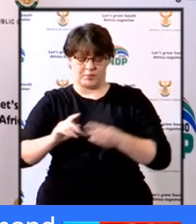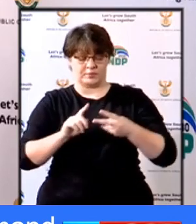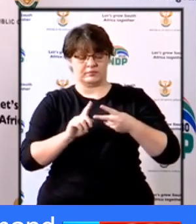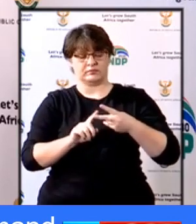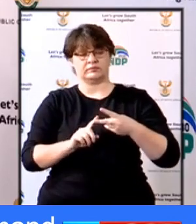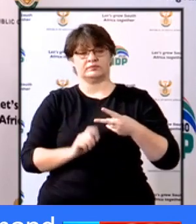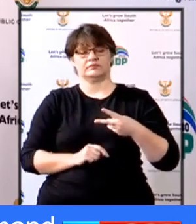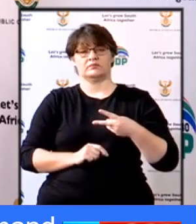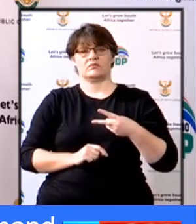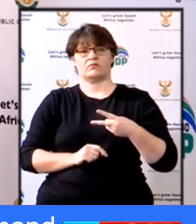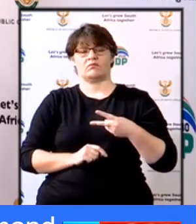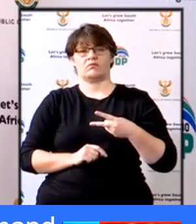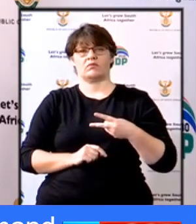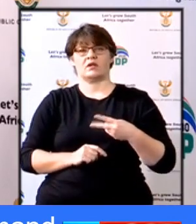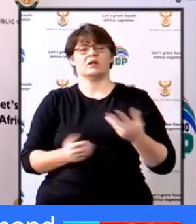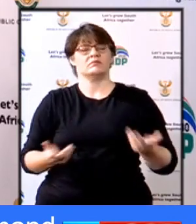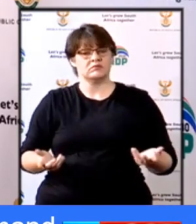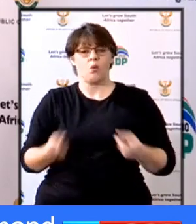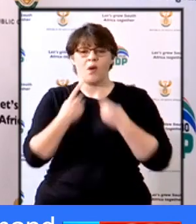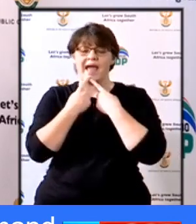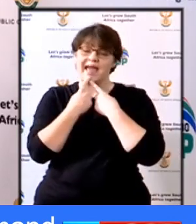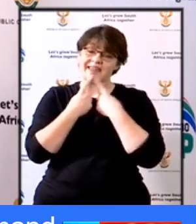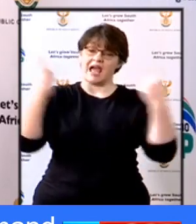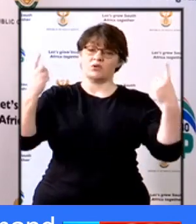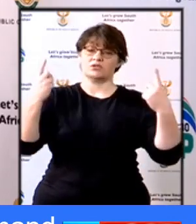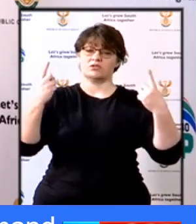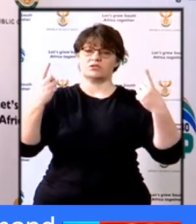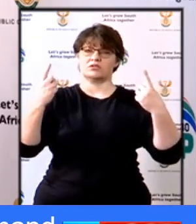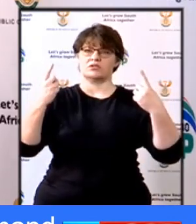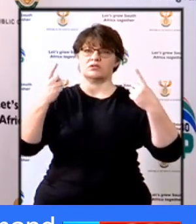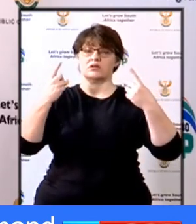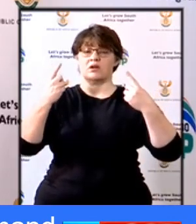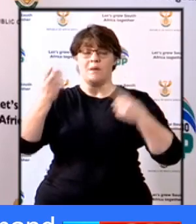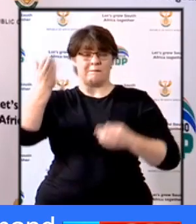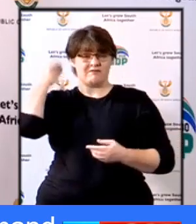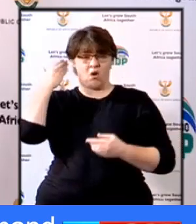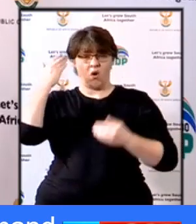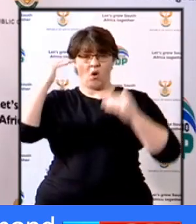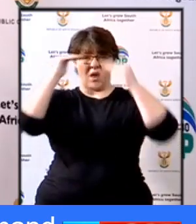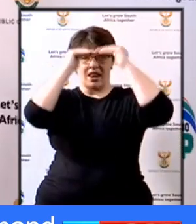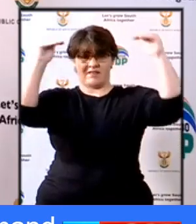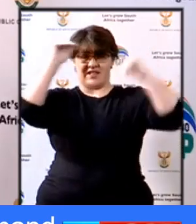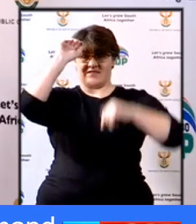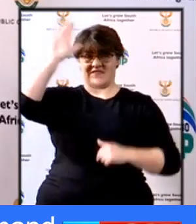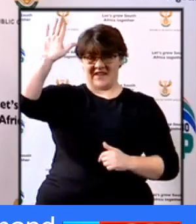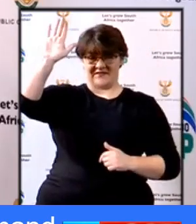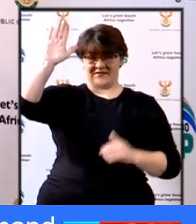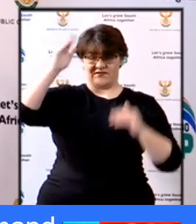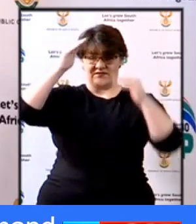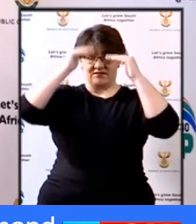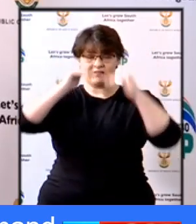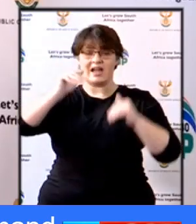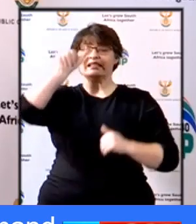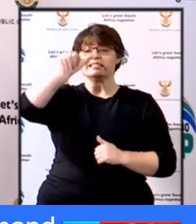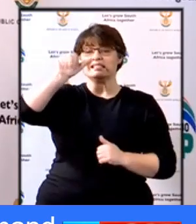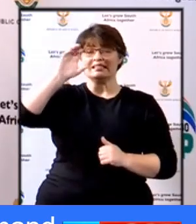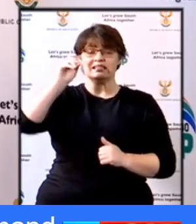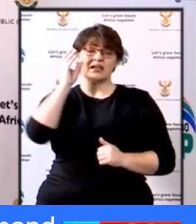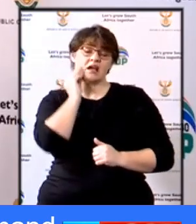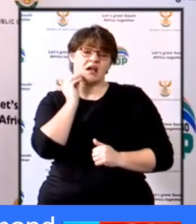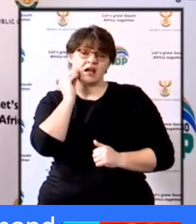And of course, as we announced right from level 5, that those who are 60 and